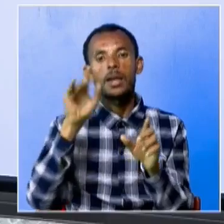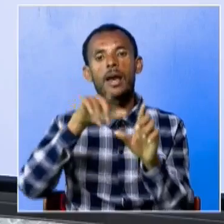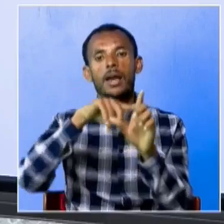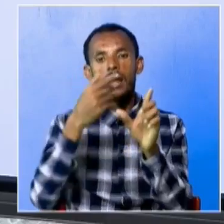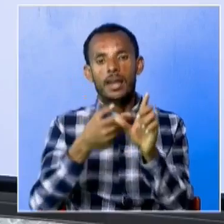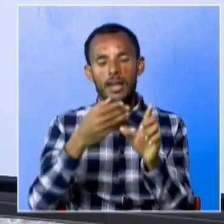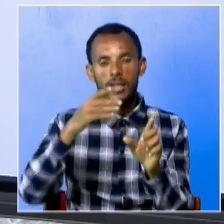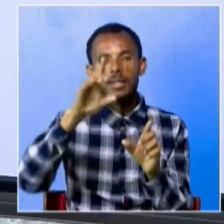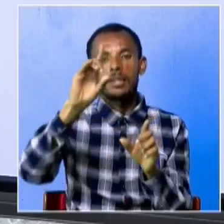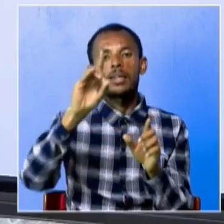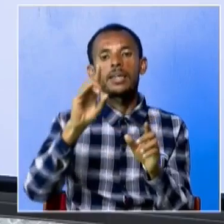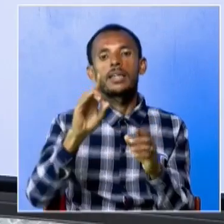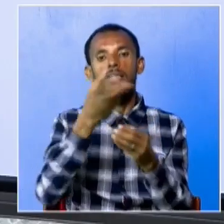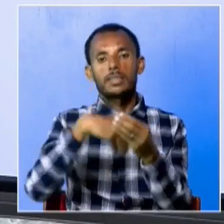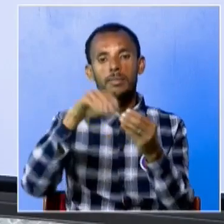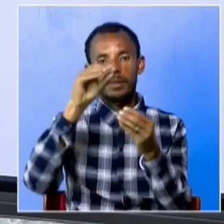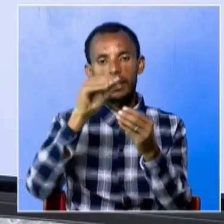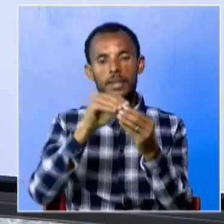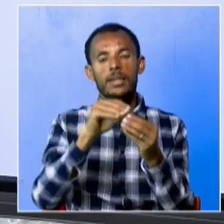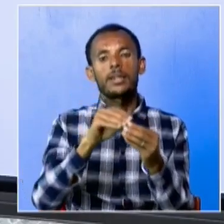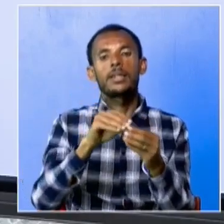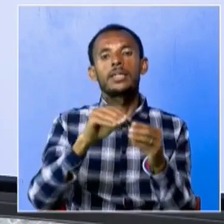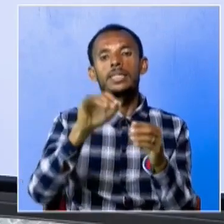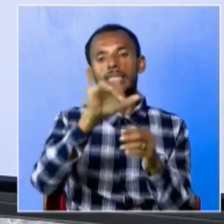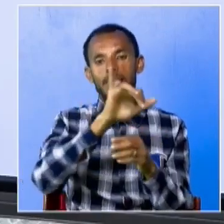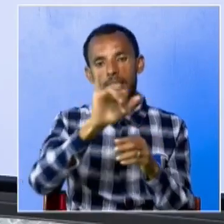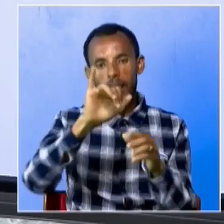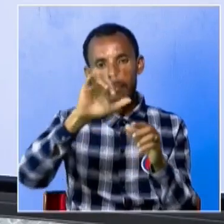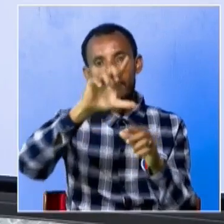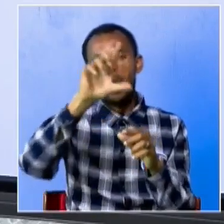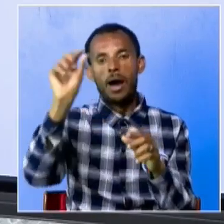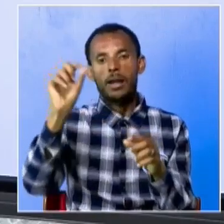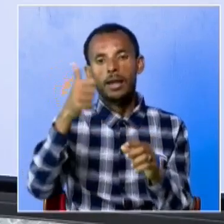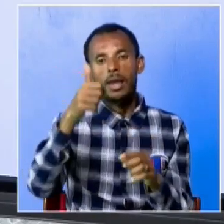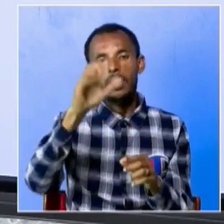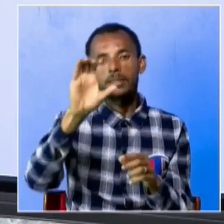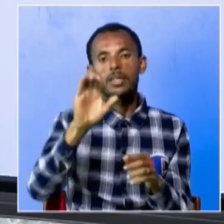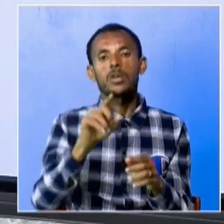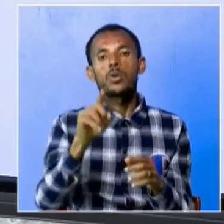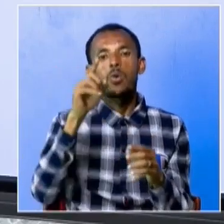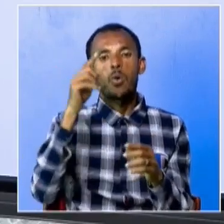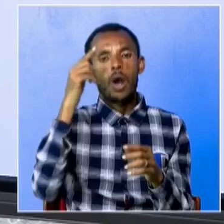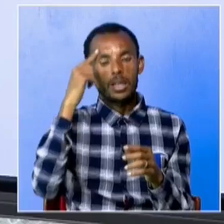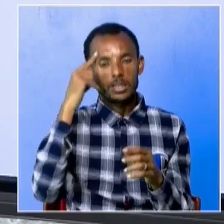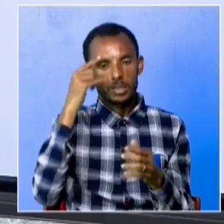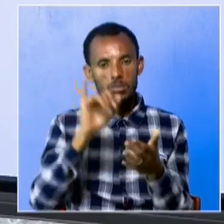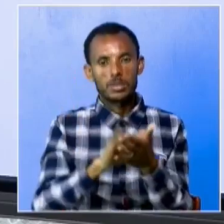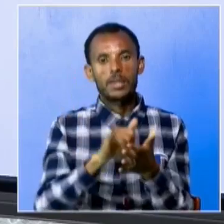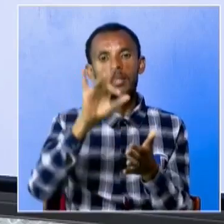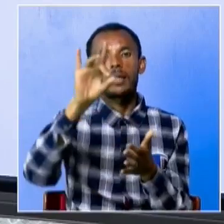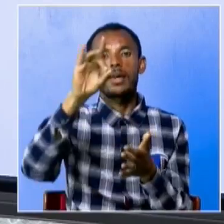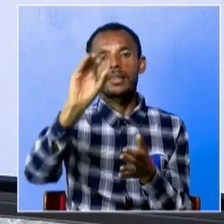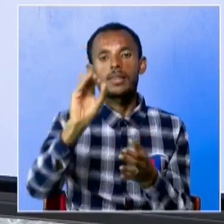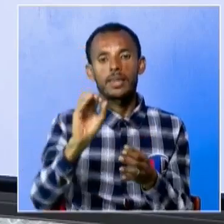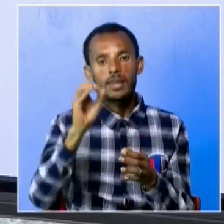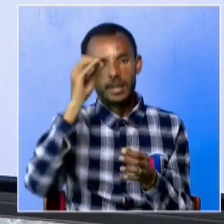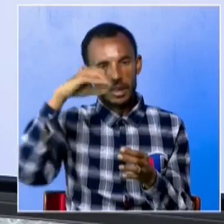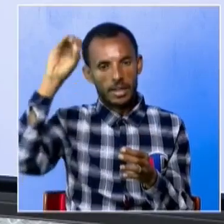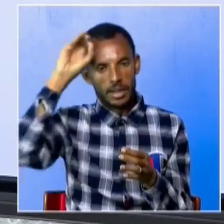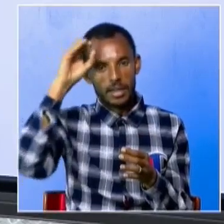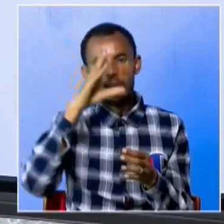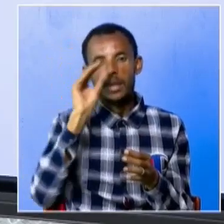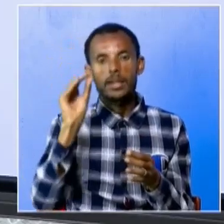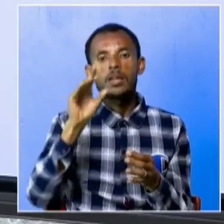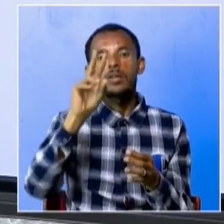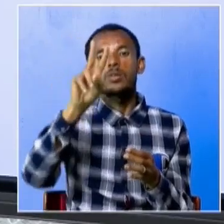same arc AC. Okay, so you can assume that 80 degree and 2y plus